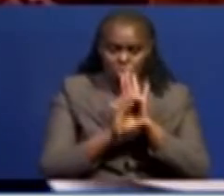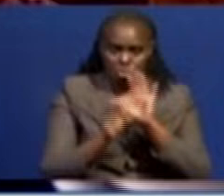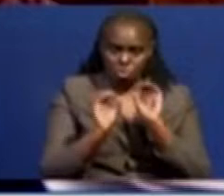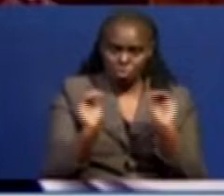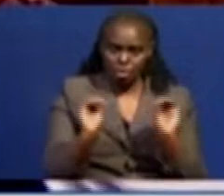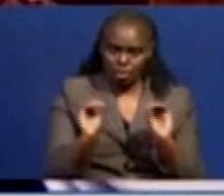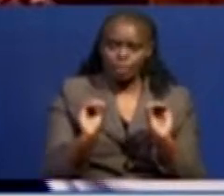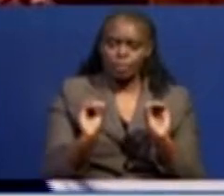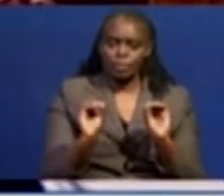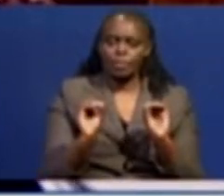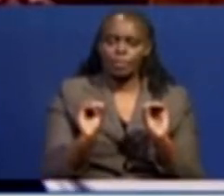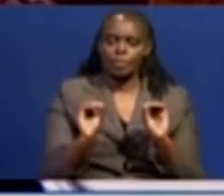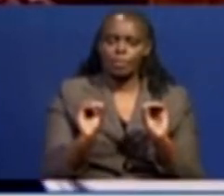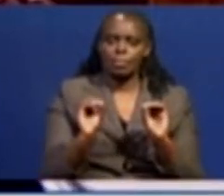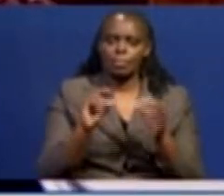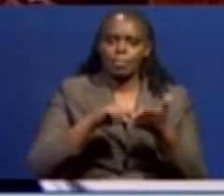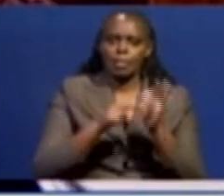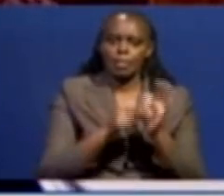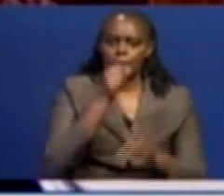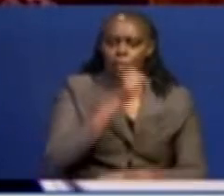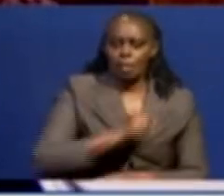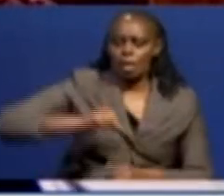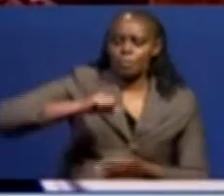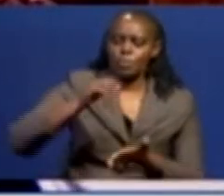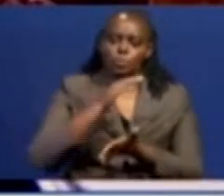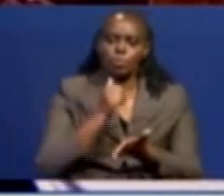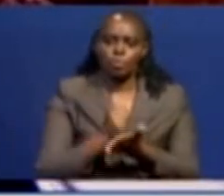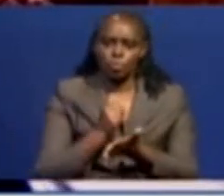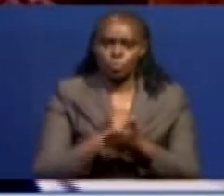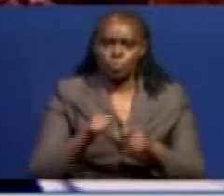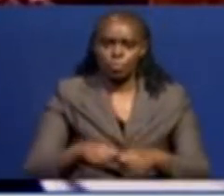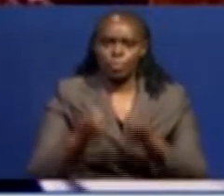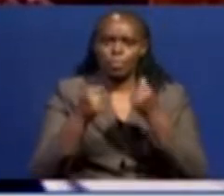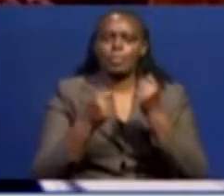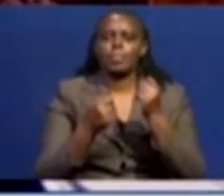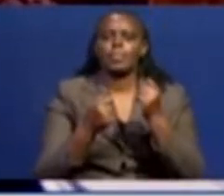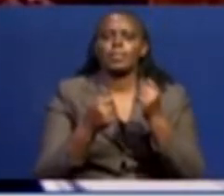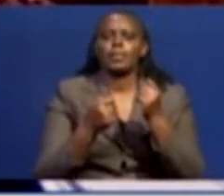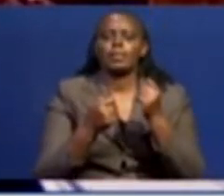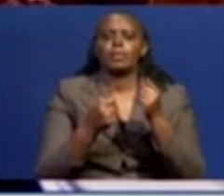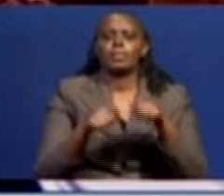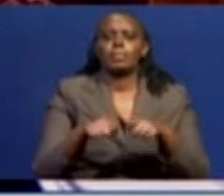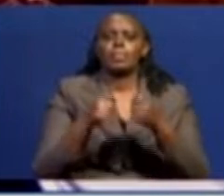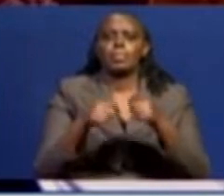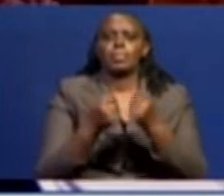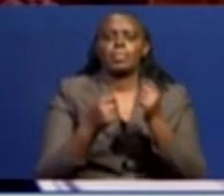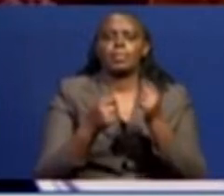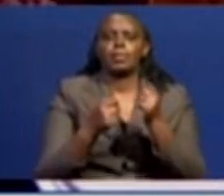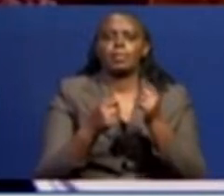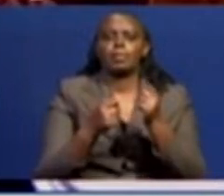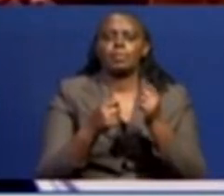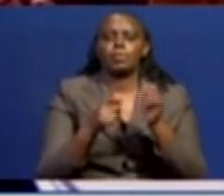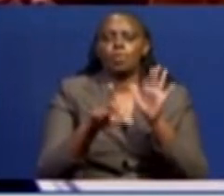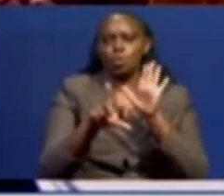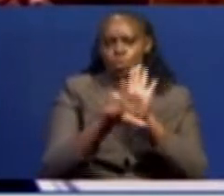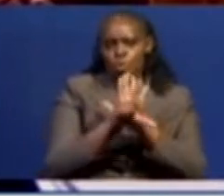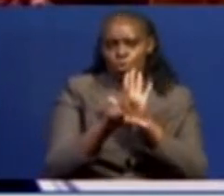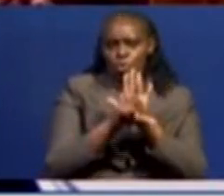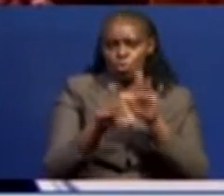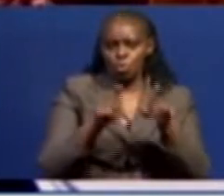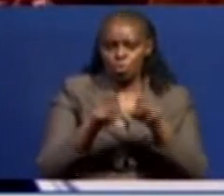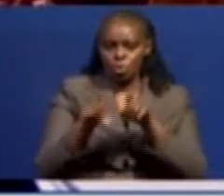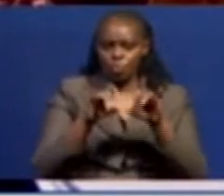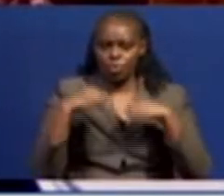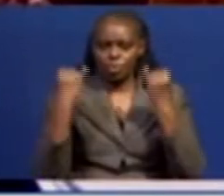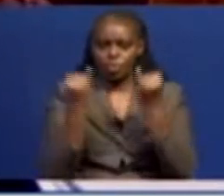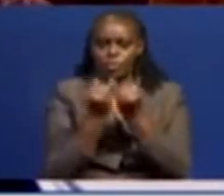constitutionally constituted, it amounts to abuse of office and a violation of the